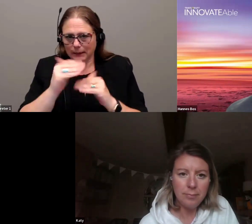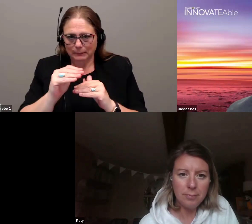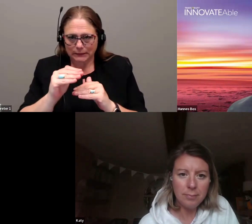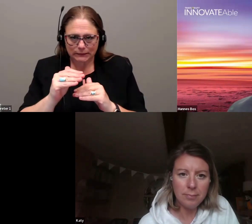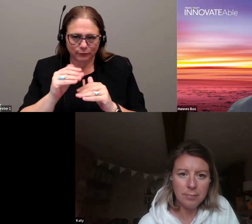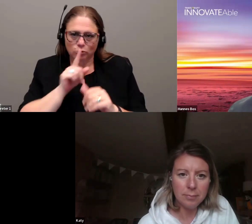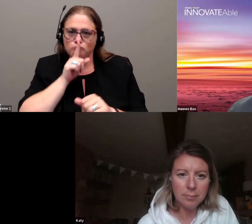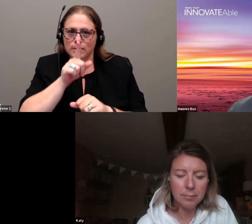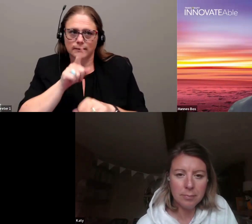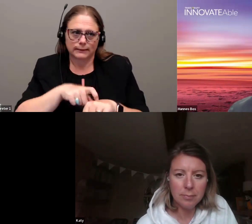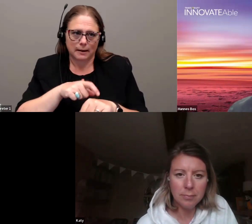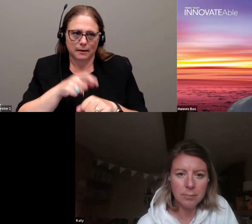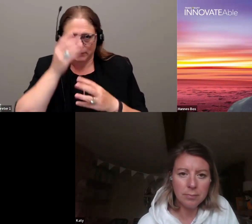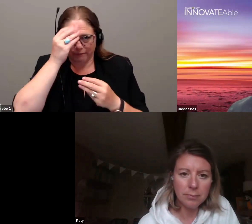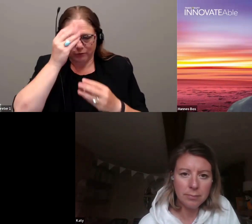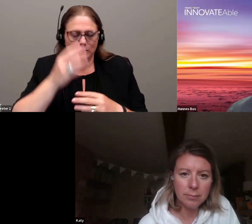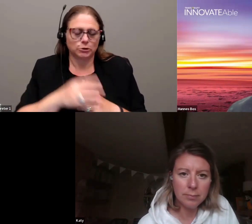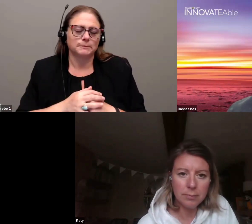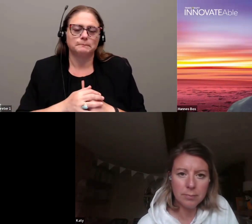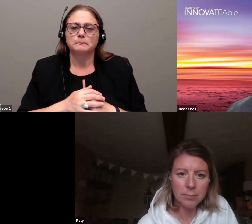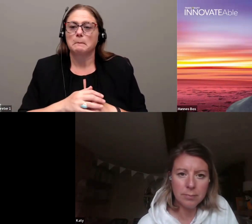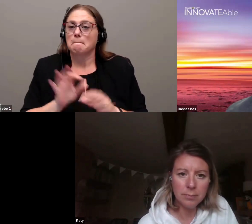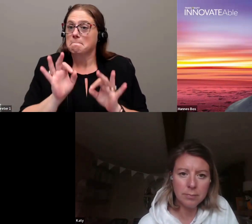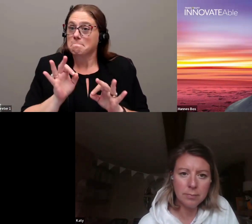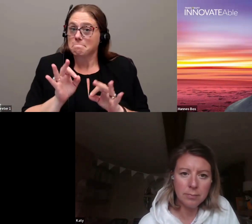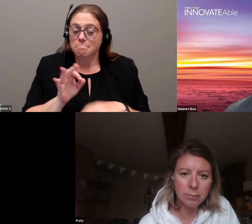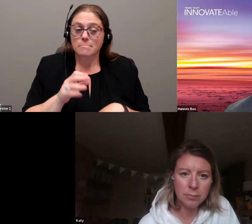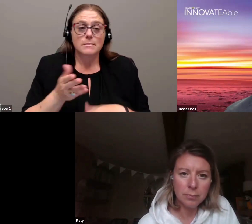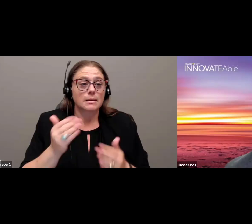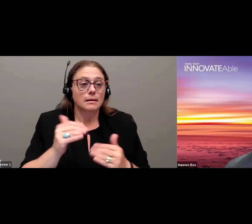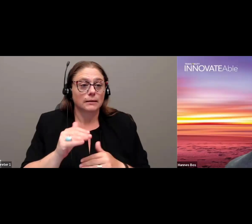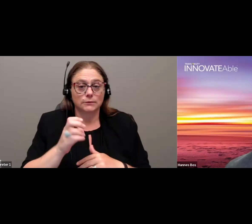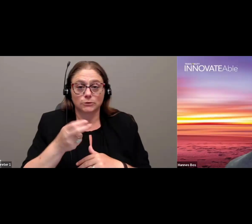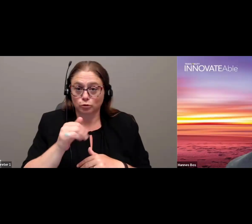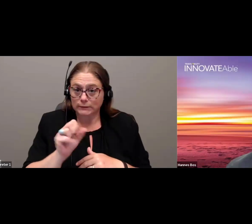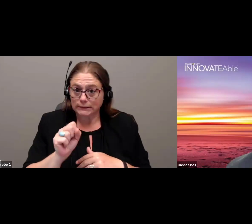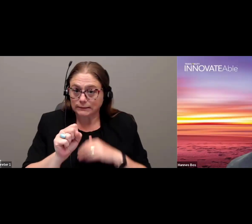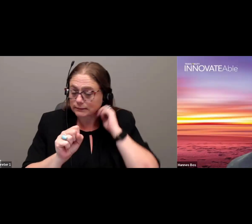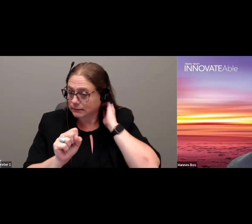Wonderful. Excellent question. I love it. Moving on, we have Chris.